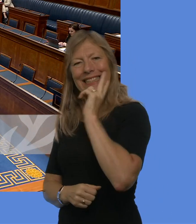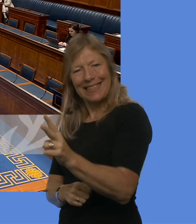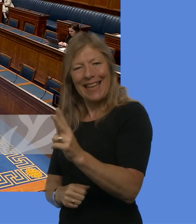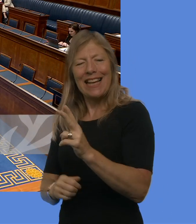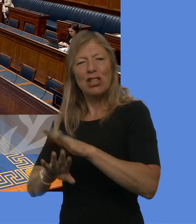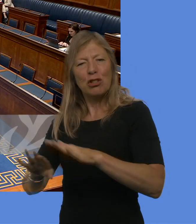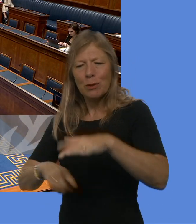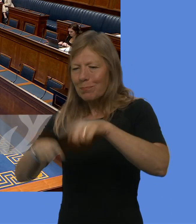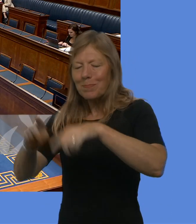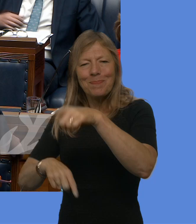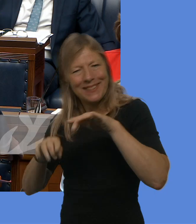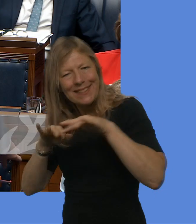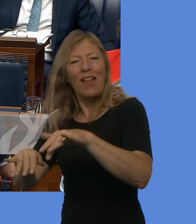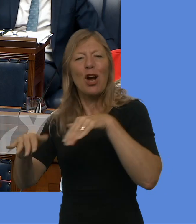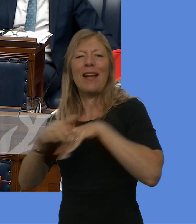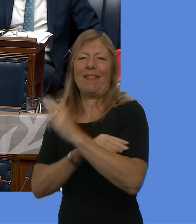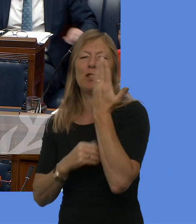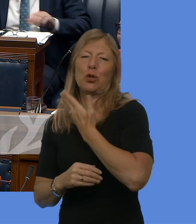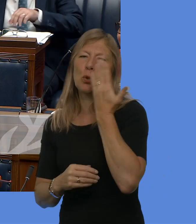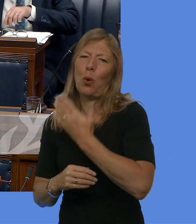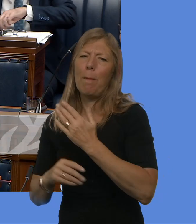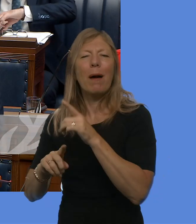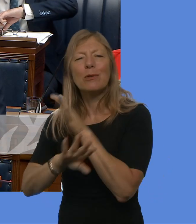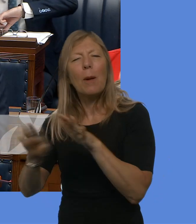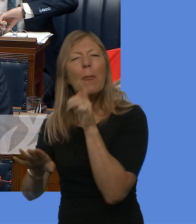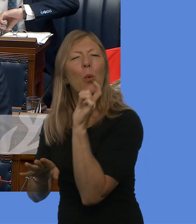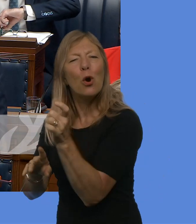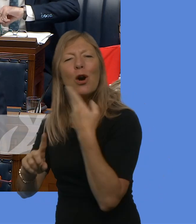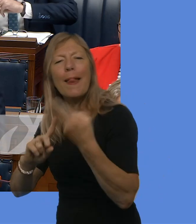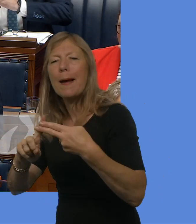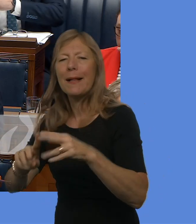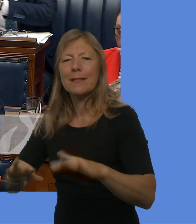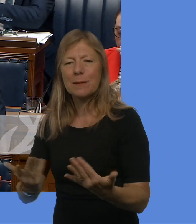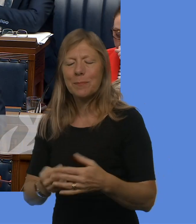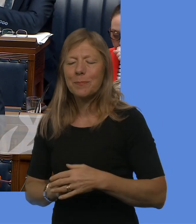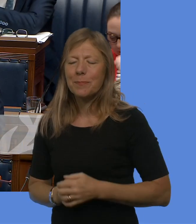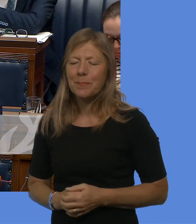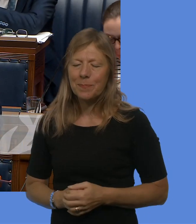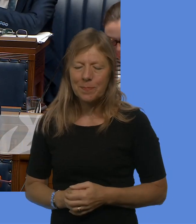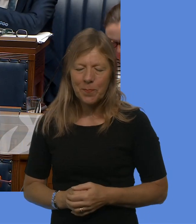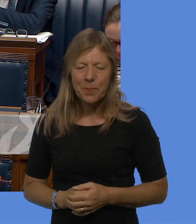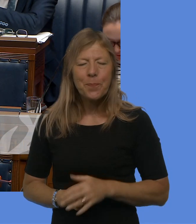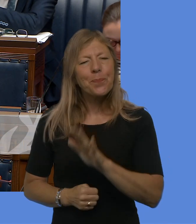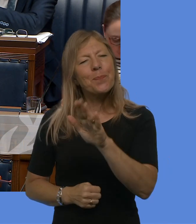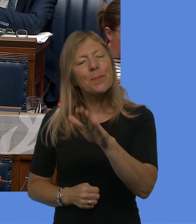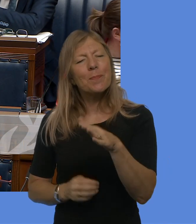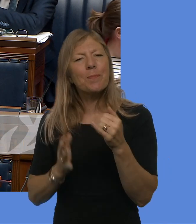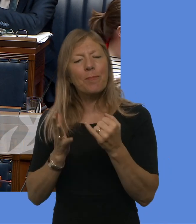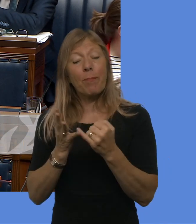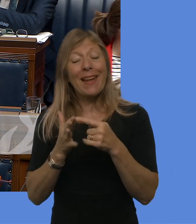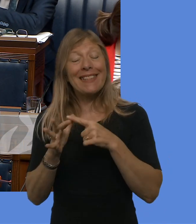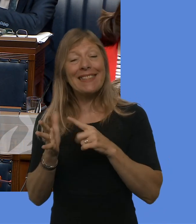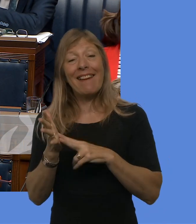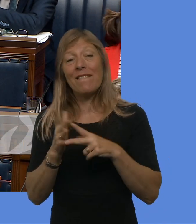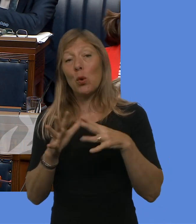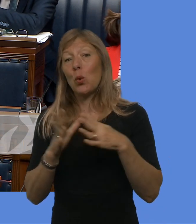Thank you, Mr Speaker. The Seaview Primary School project is in the early stages of development, with an integrated consultant